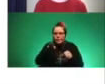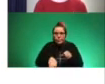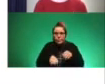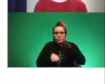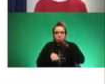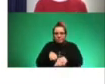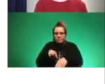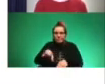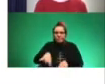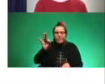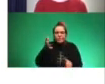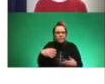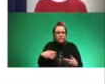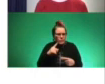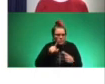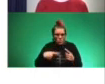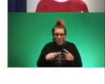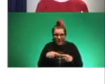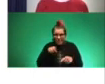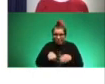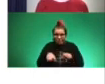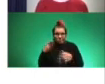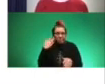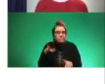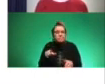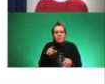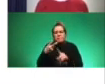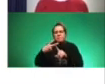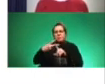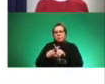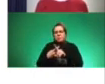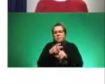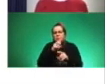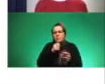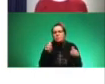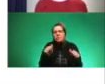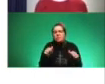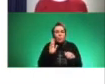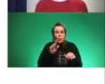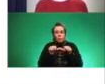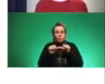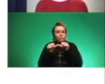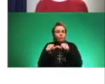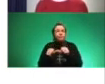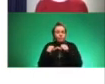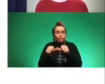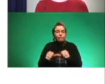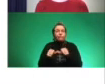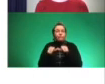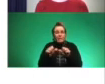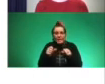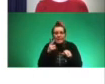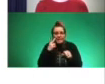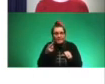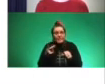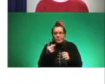came across. We don't know when they were made. They might have only been a couple months old, but they will probably sit there and be visible in the